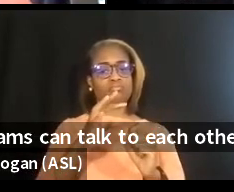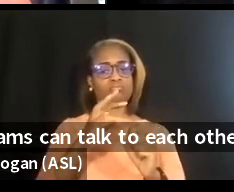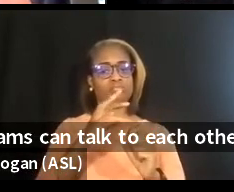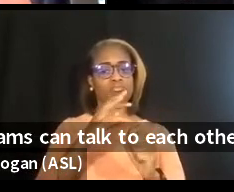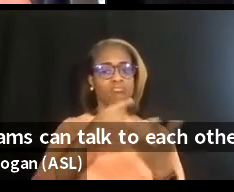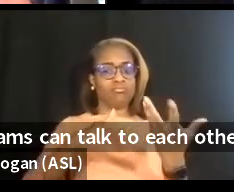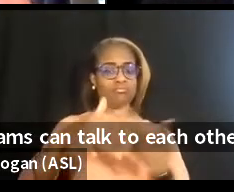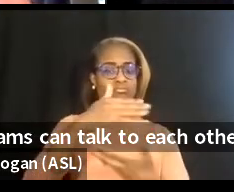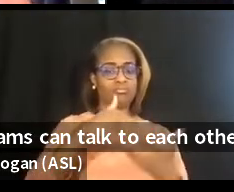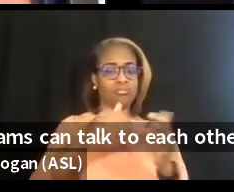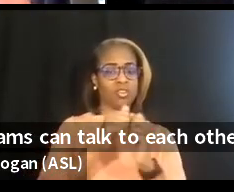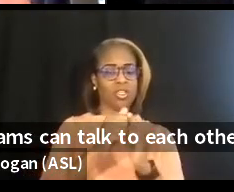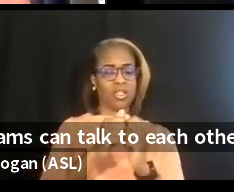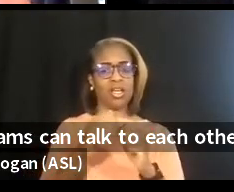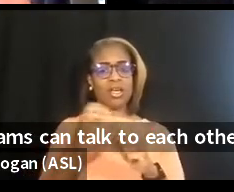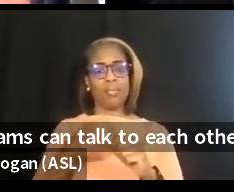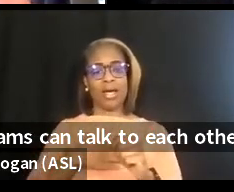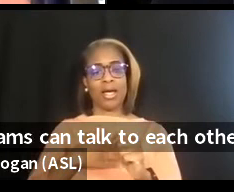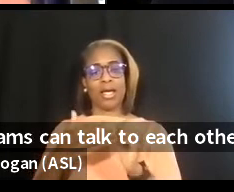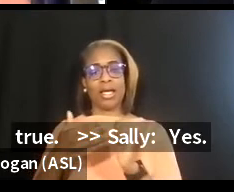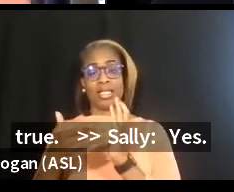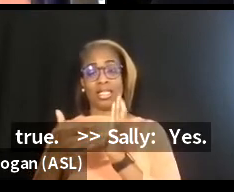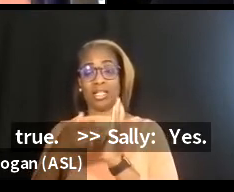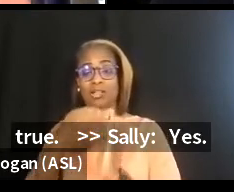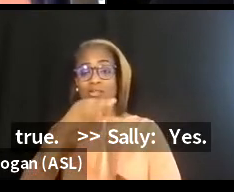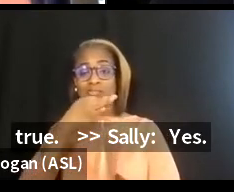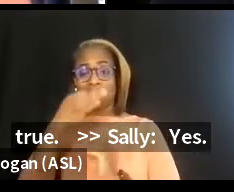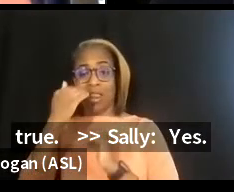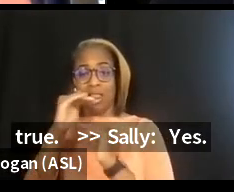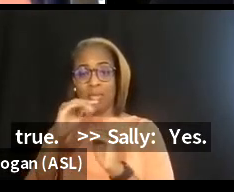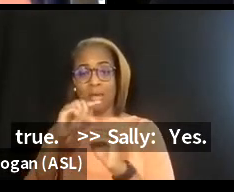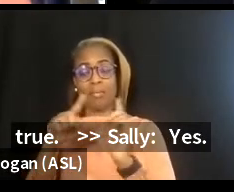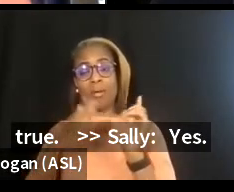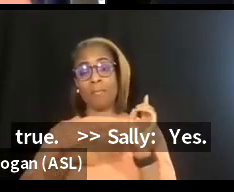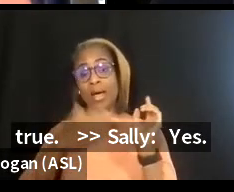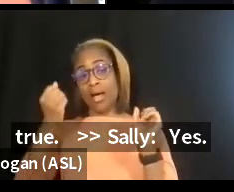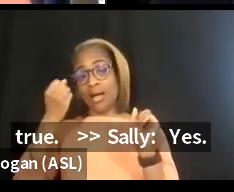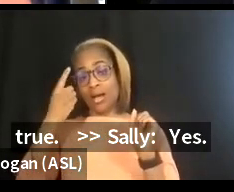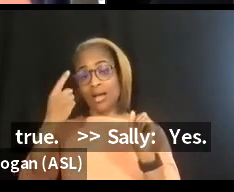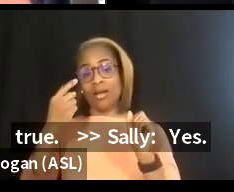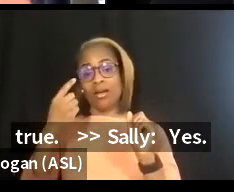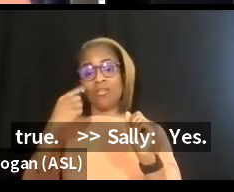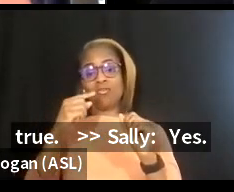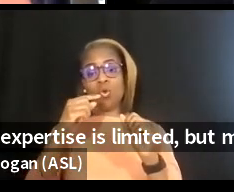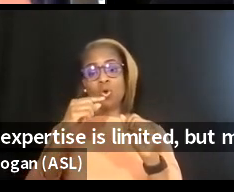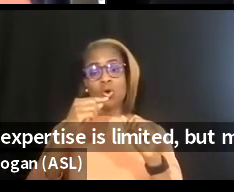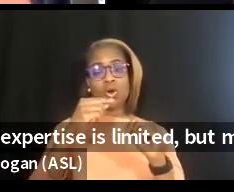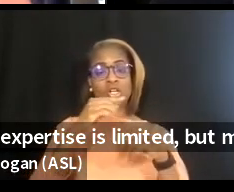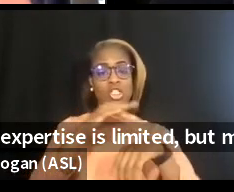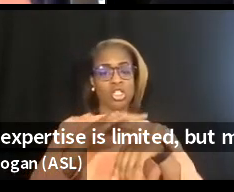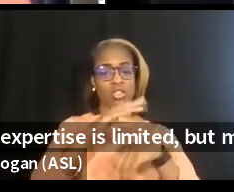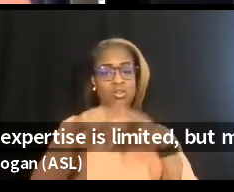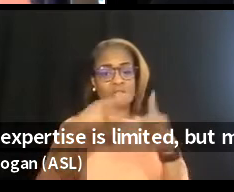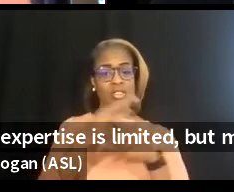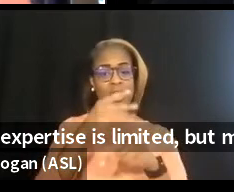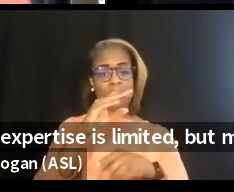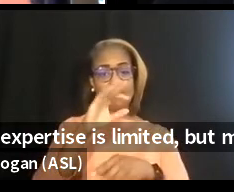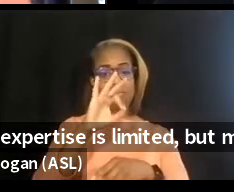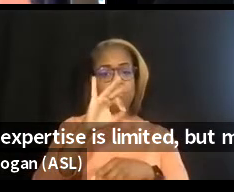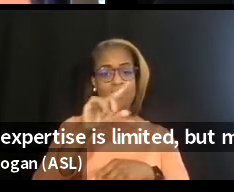And my technical expertise is limited, but my understanding is that for geographical type files that we were talking